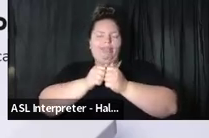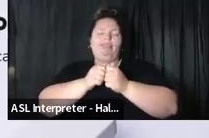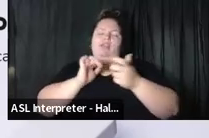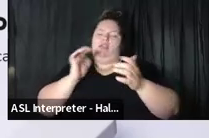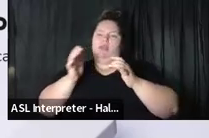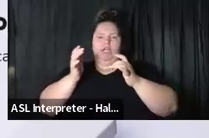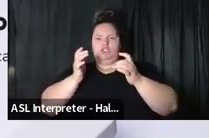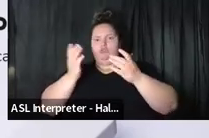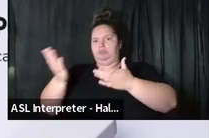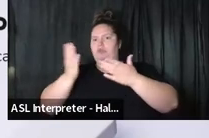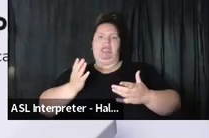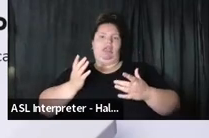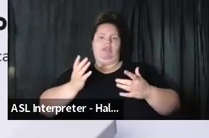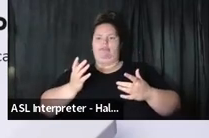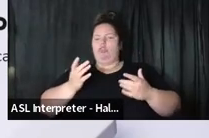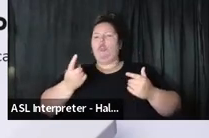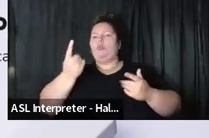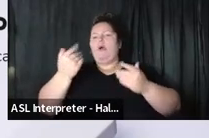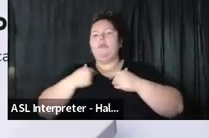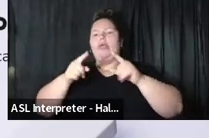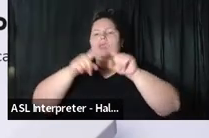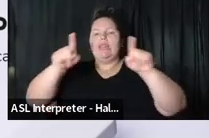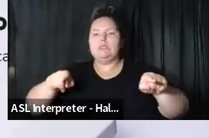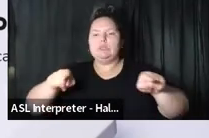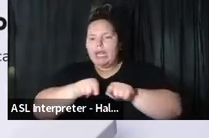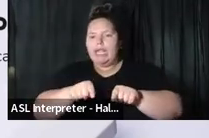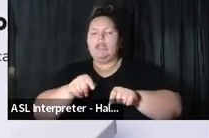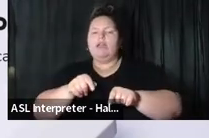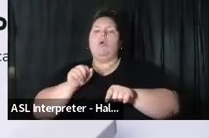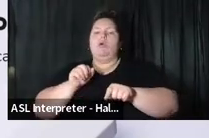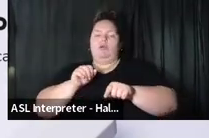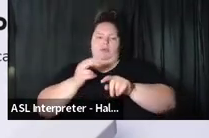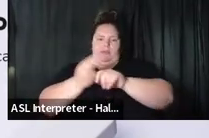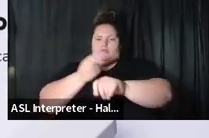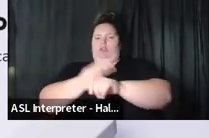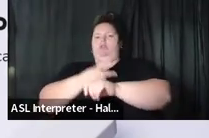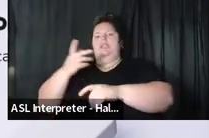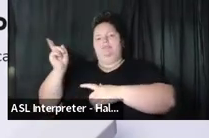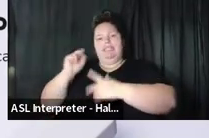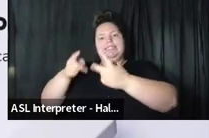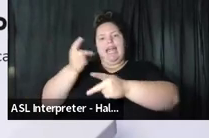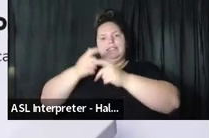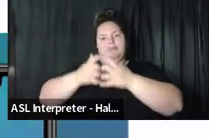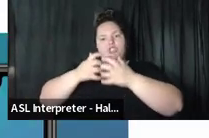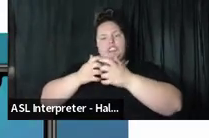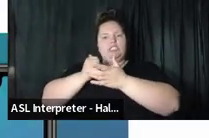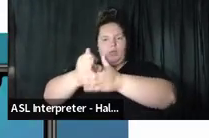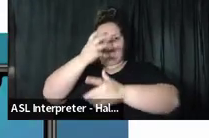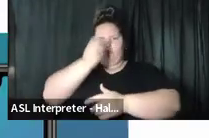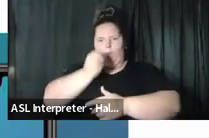one with the screen, but using like smart speakers or sound machines to help with falling asleep while traveling